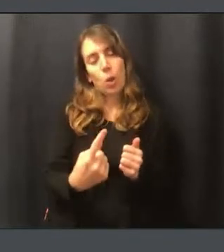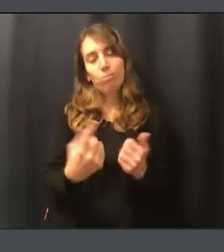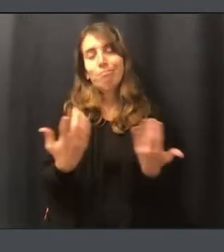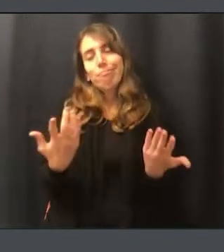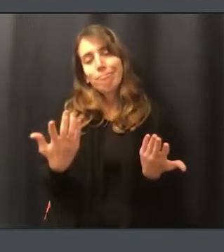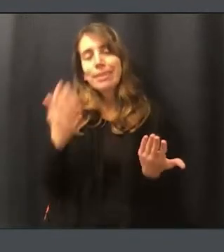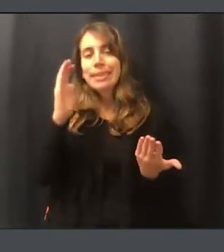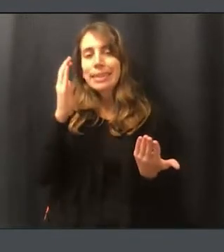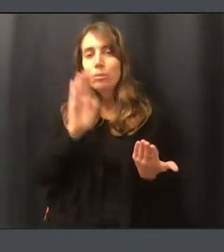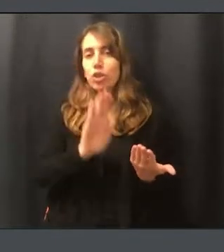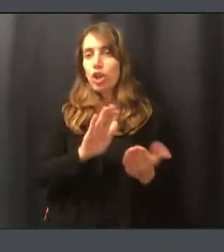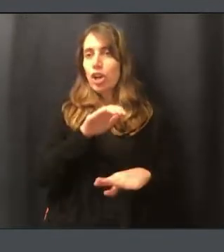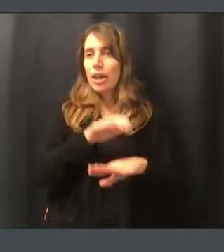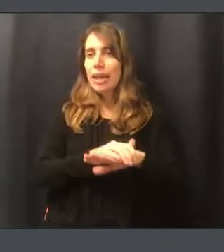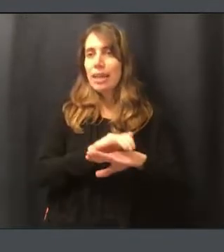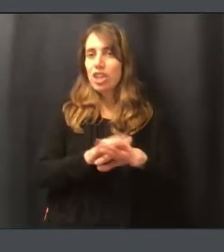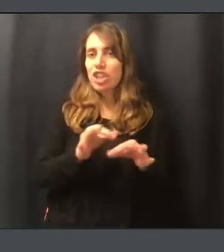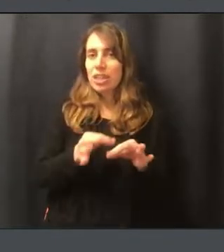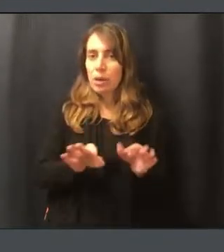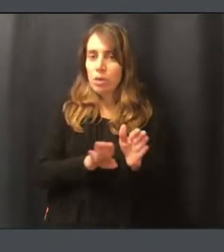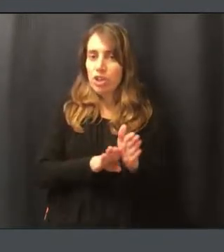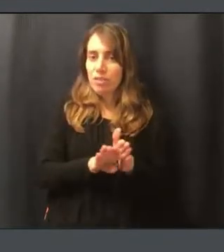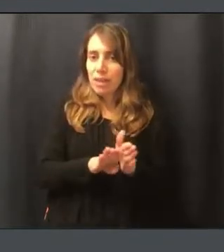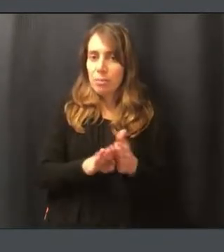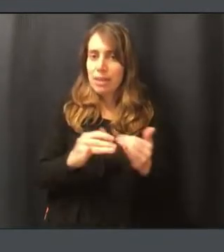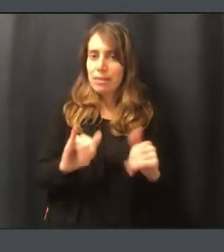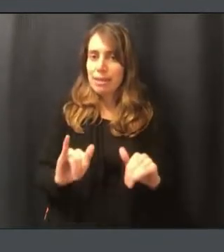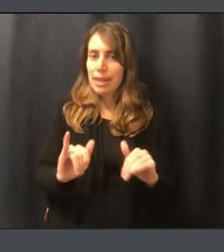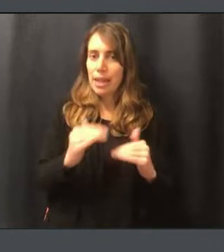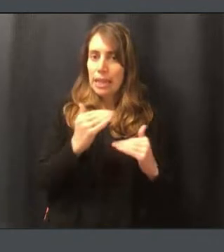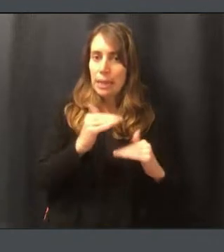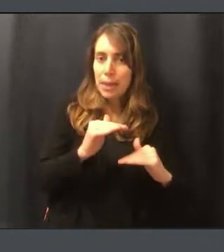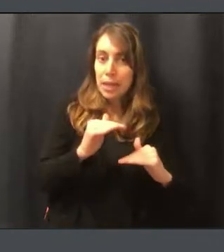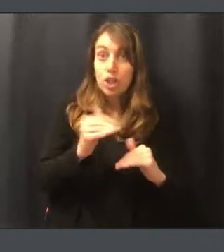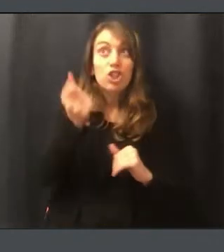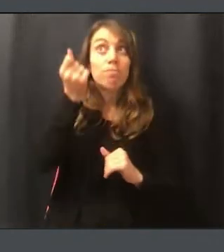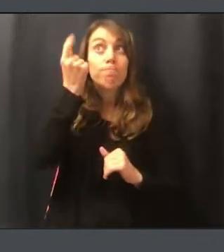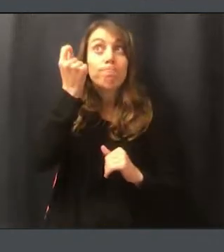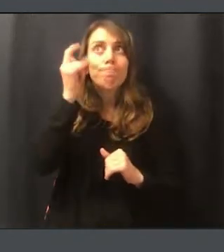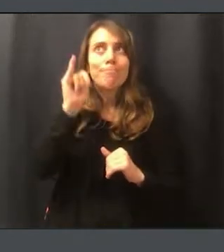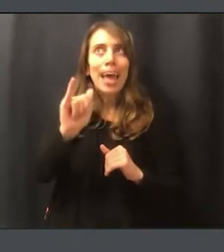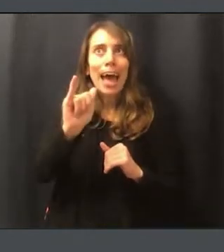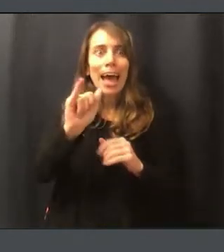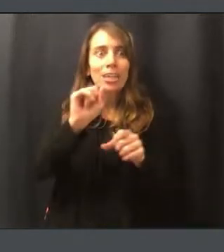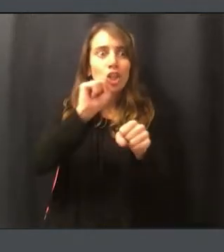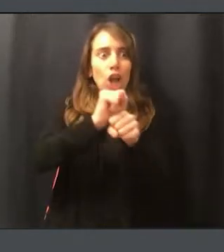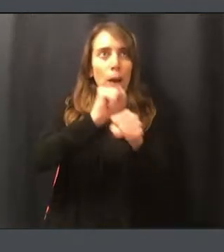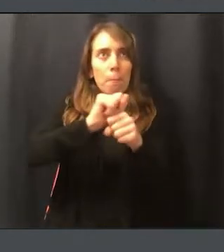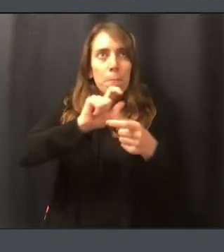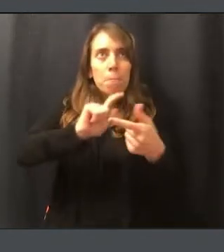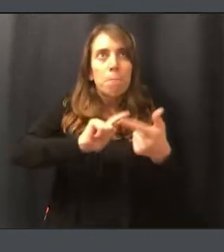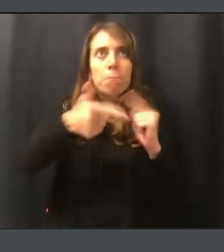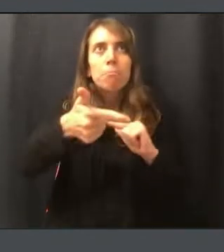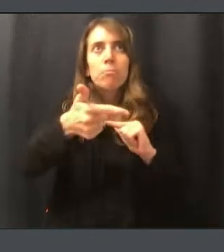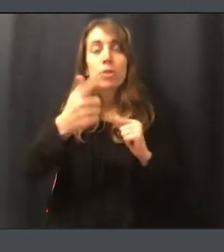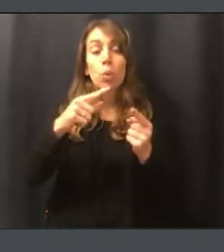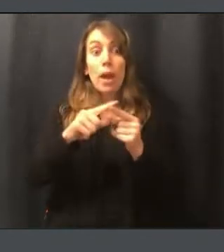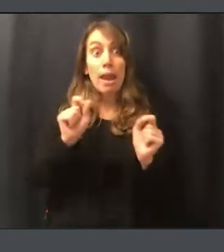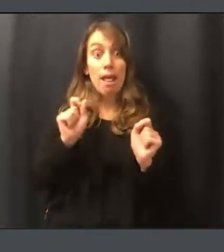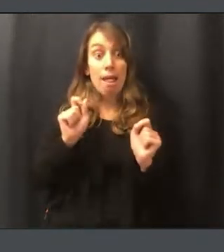right? There's this task. She's good at naming certain things when she's